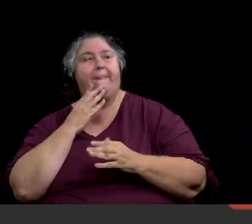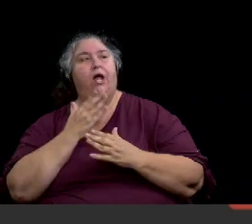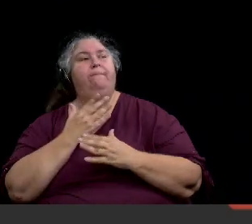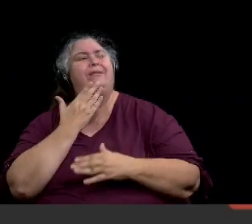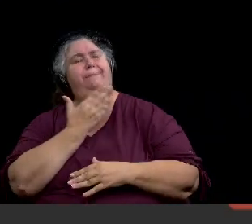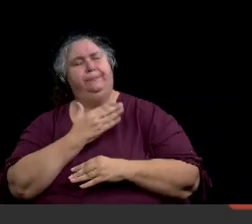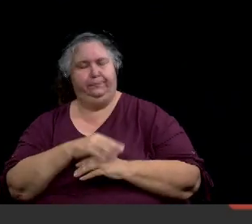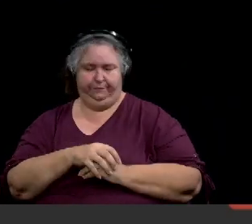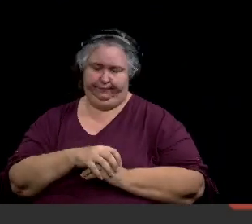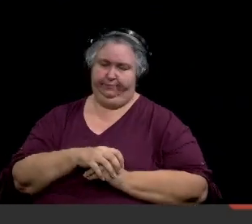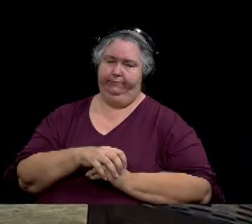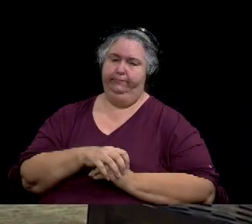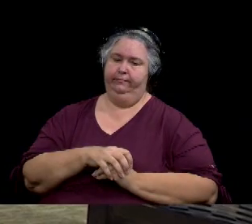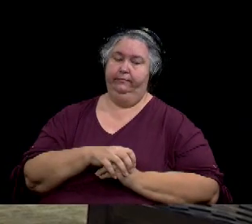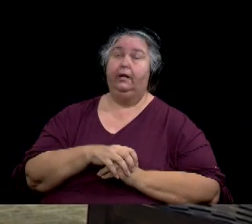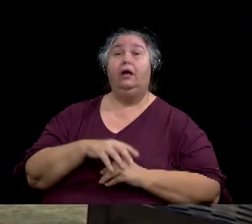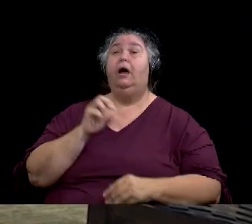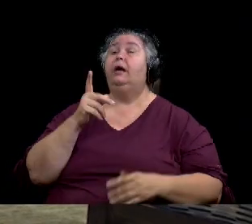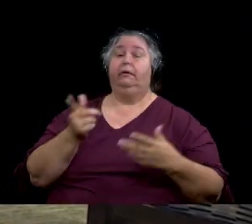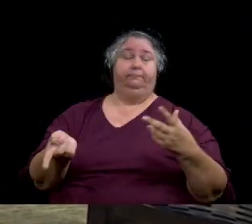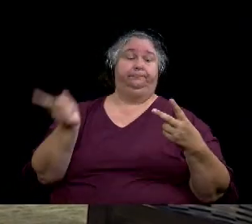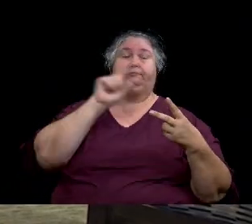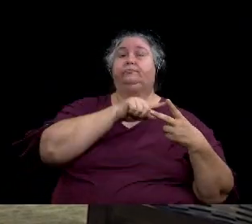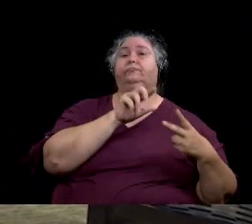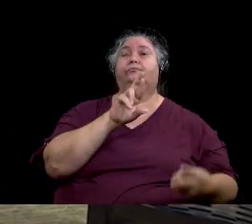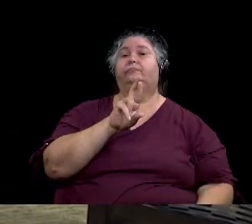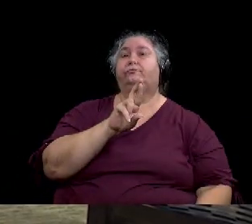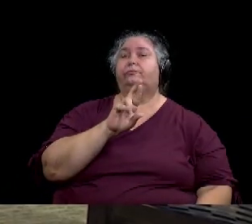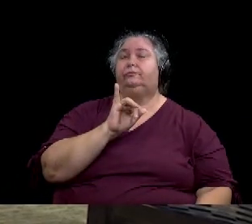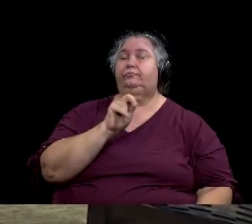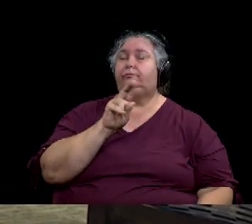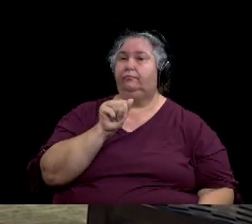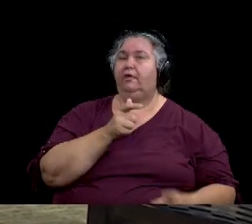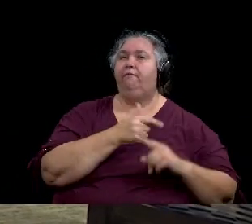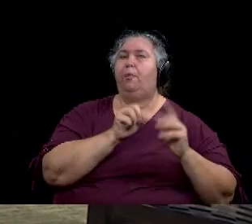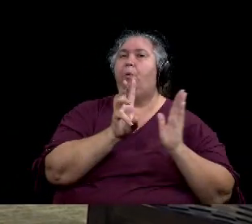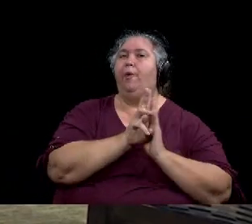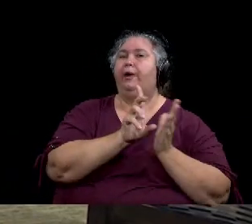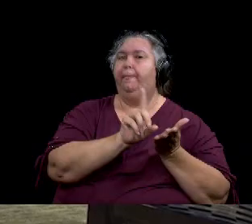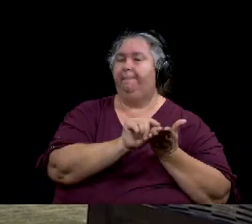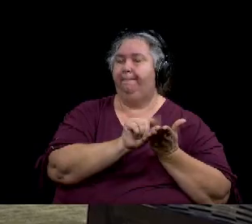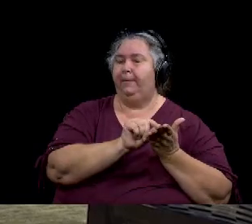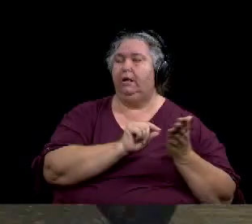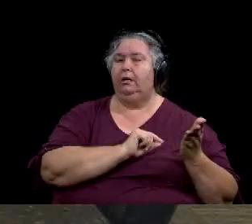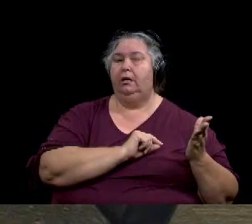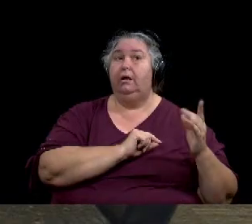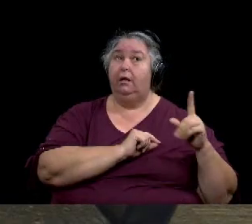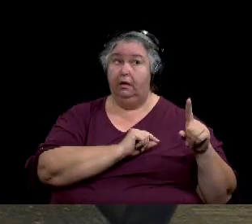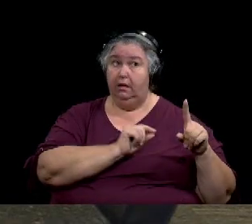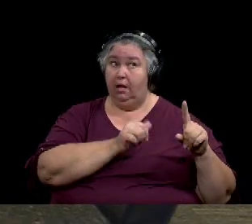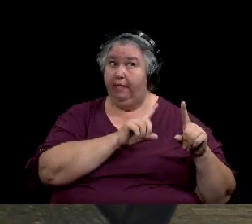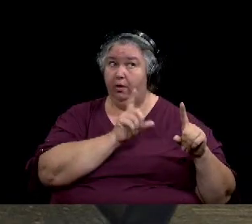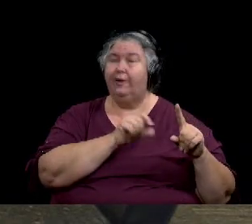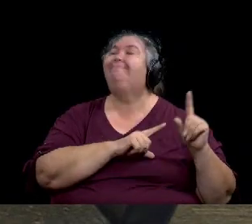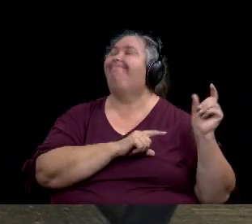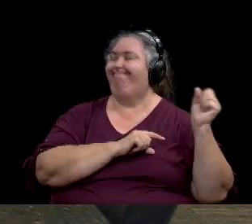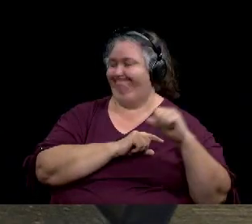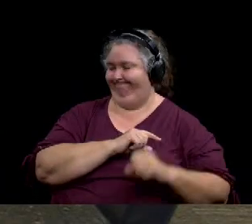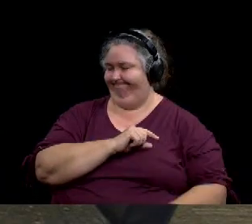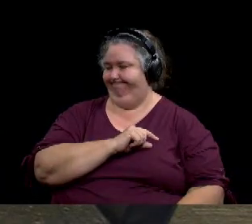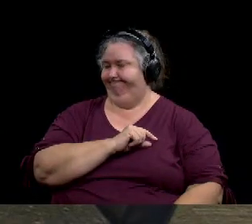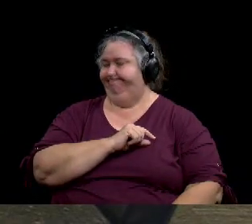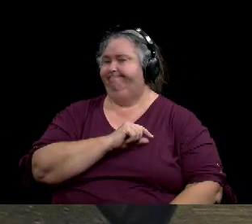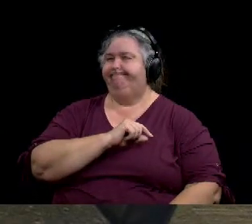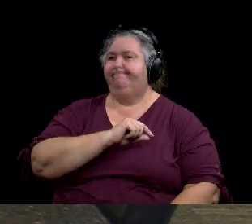you. Okay, let's go back to Rihanna Sagert with the Waco Tribune Herald. Rihanna, you have another question? Yes.